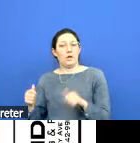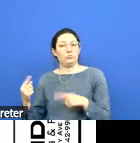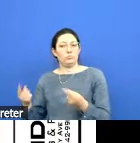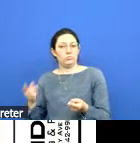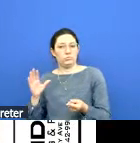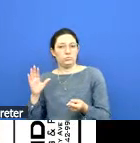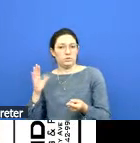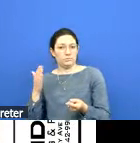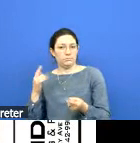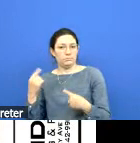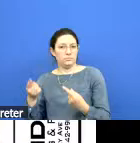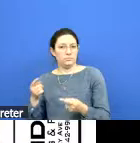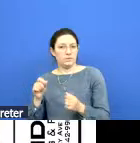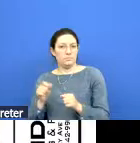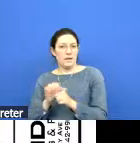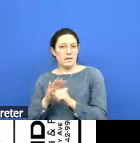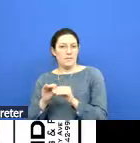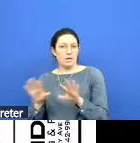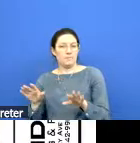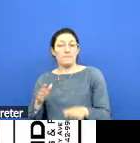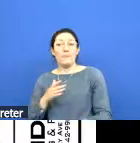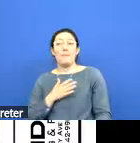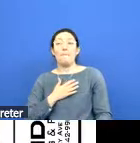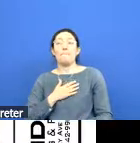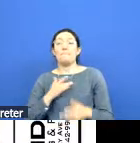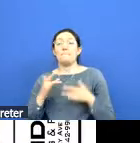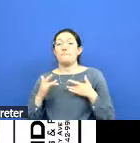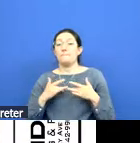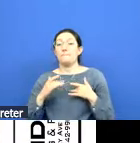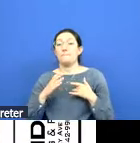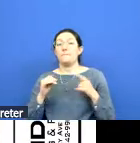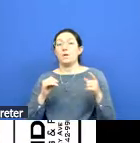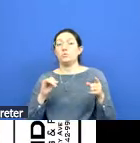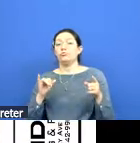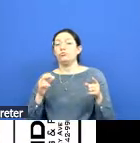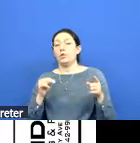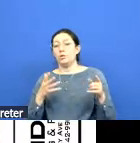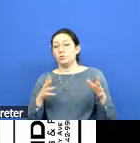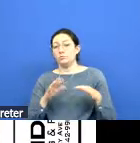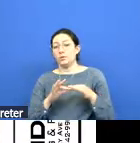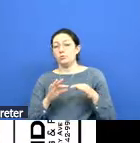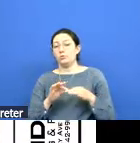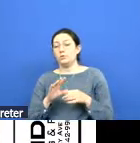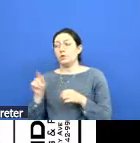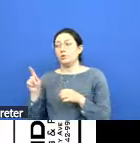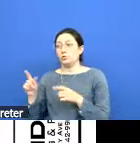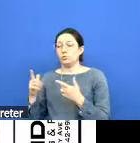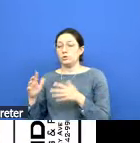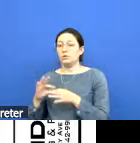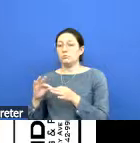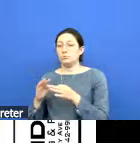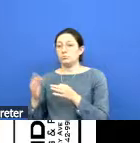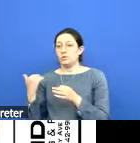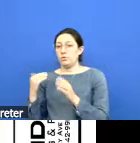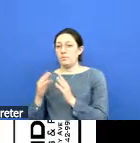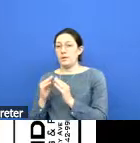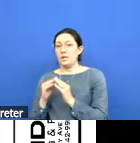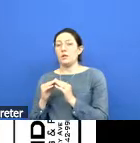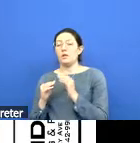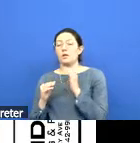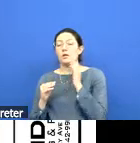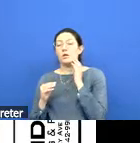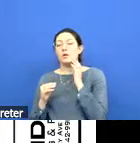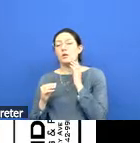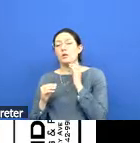pandemic. My concern, and John mentioned it, and you addressed it at the informal meeting, was I'm